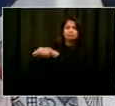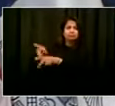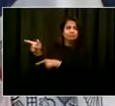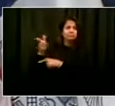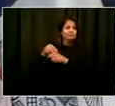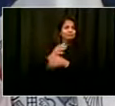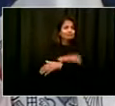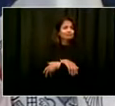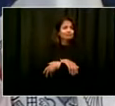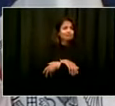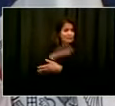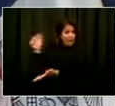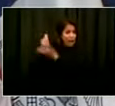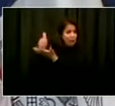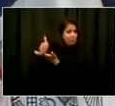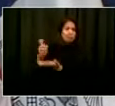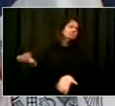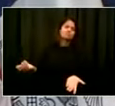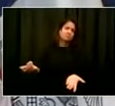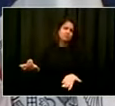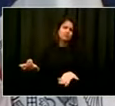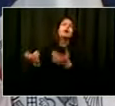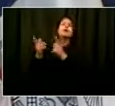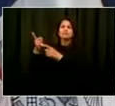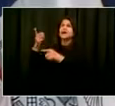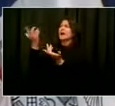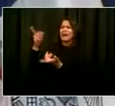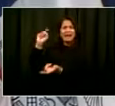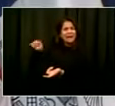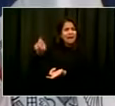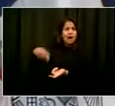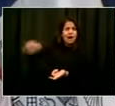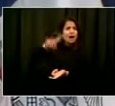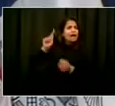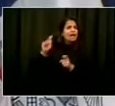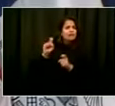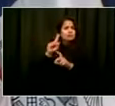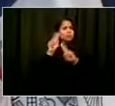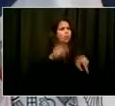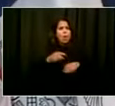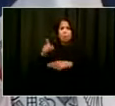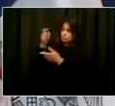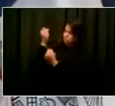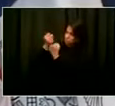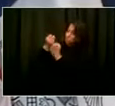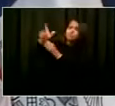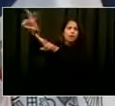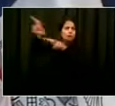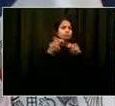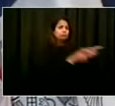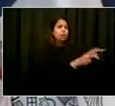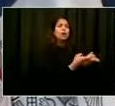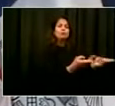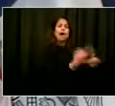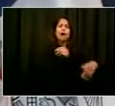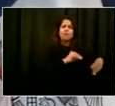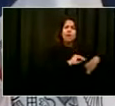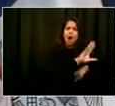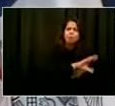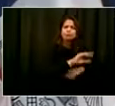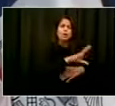know, out of shelter and to affordable housing. So I would not think in terms of a blanket